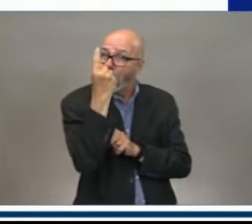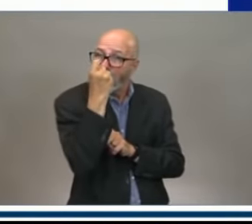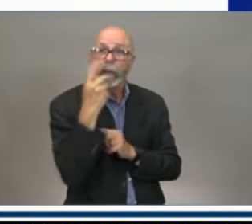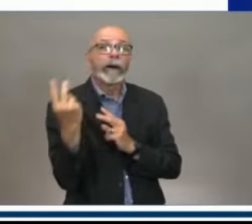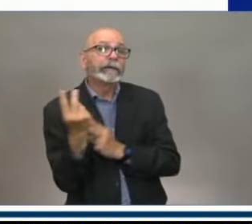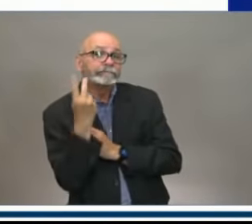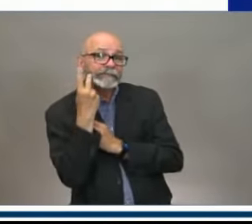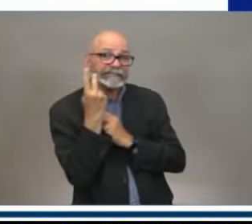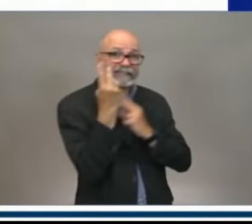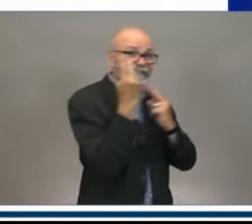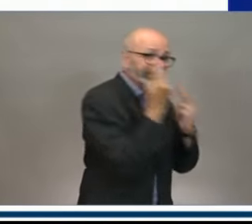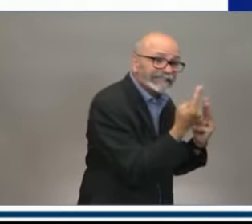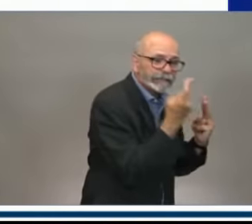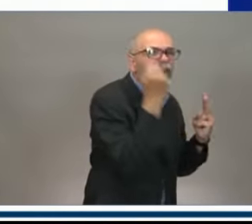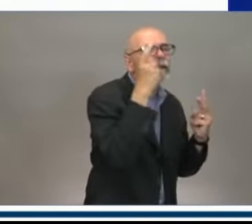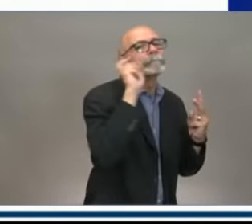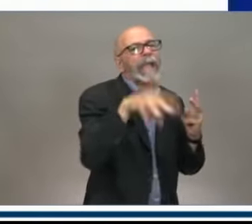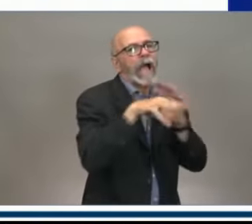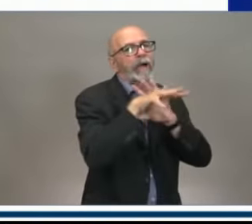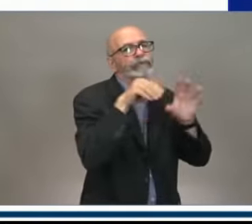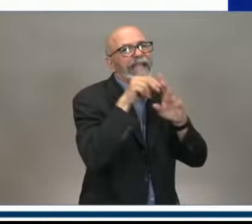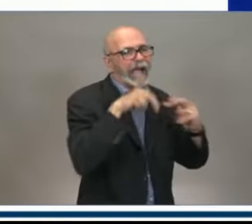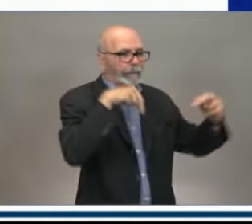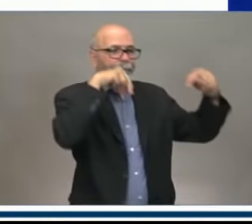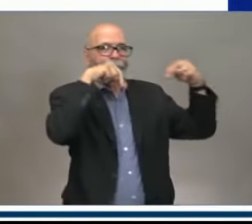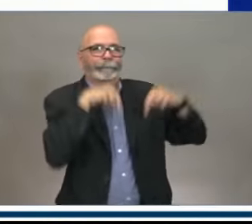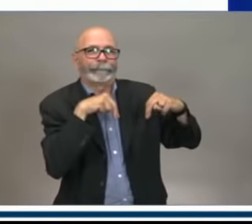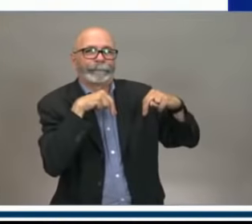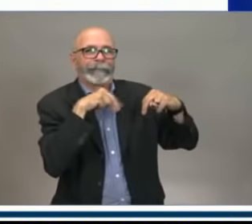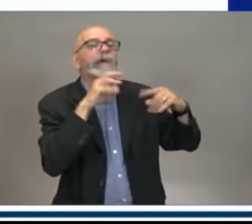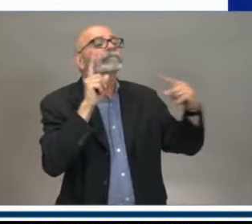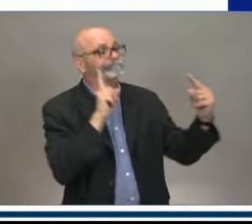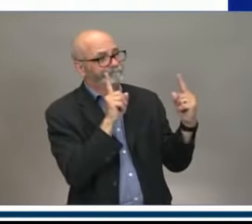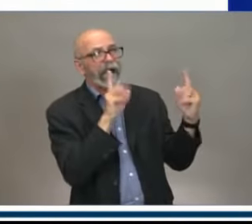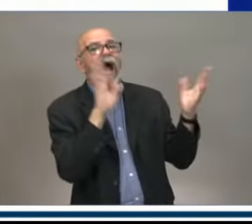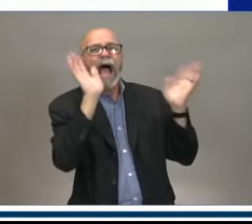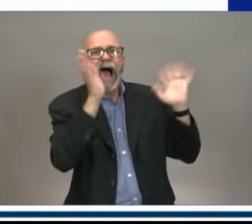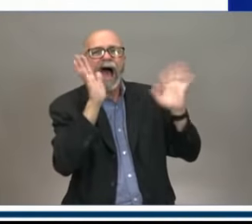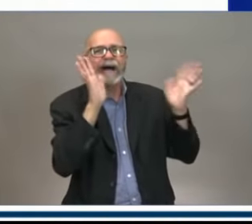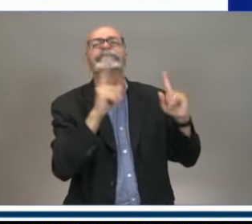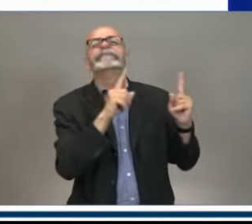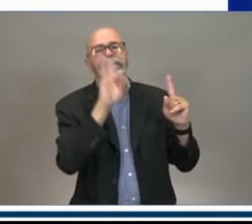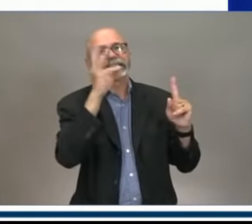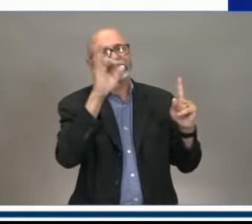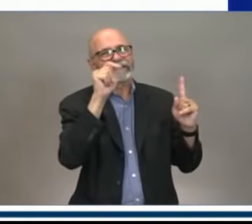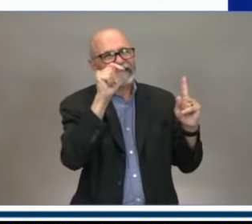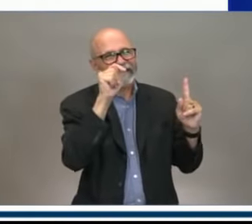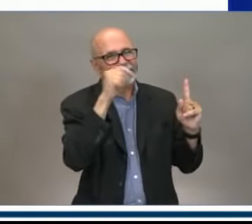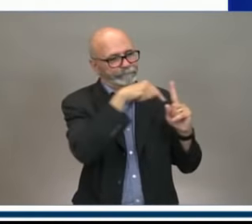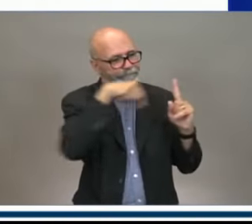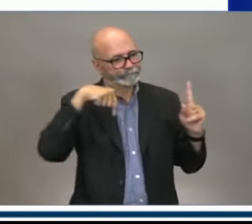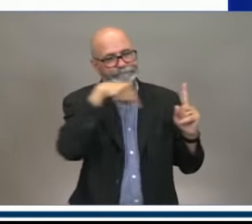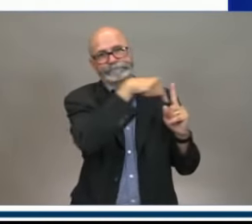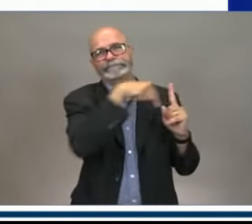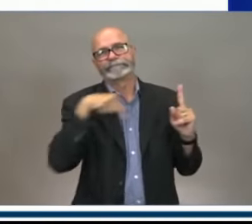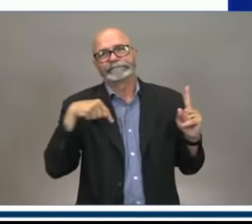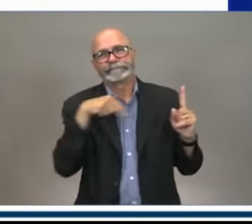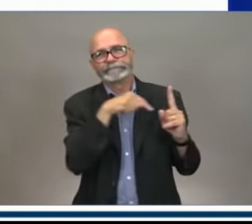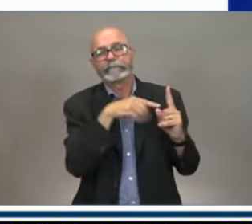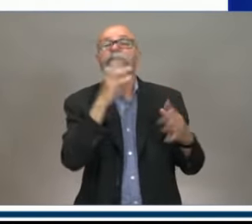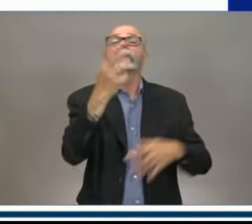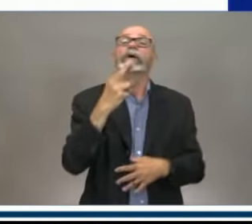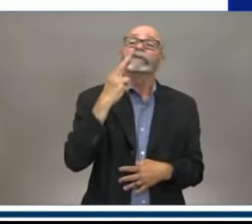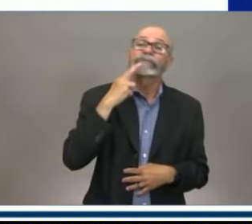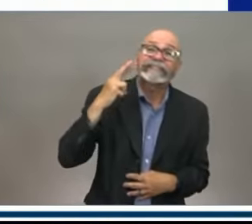outside, and visitors must stay 6 feet apart. There will be additional measures in place to keep residents and staff and visitors